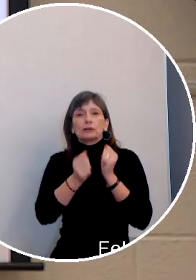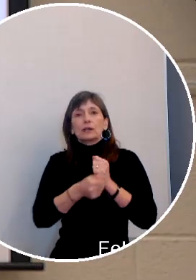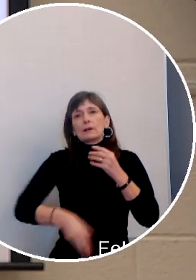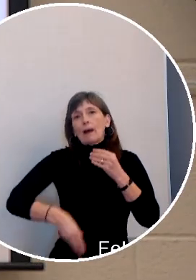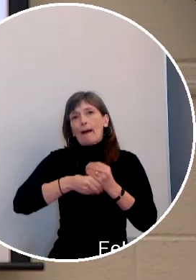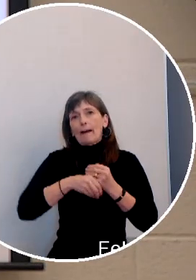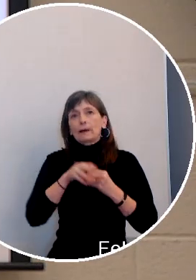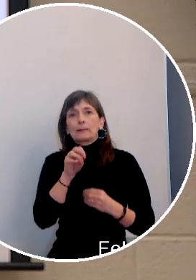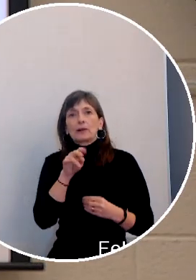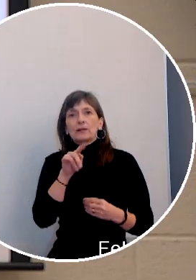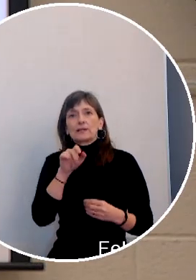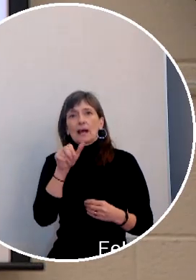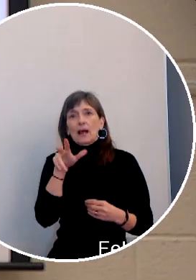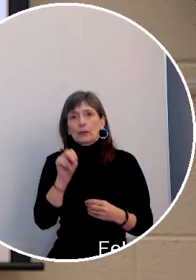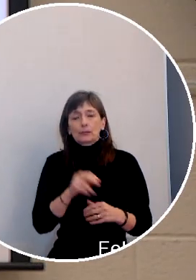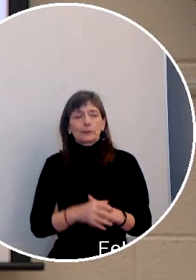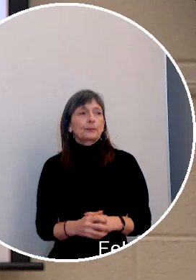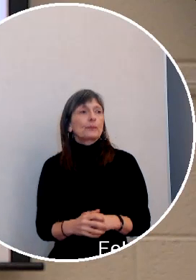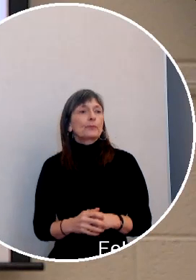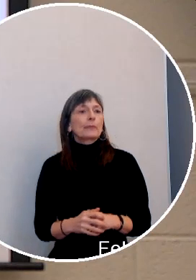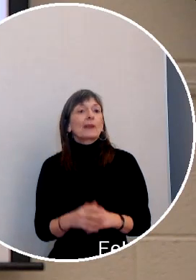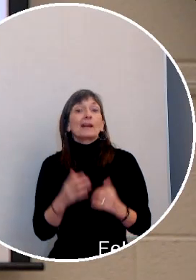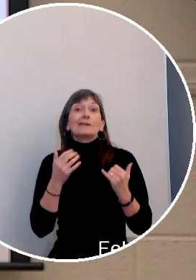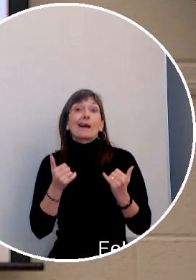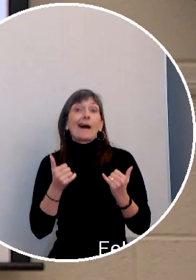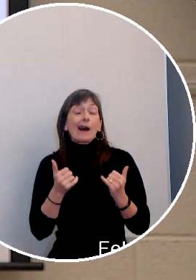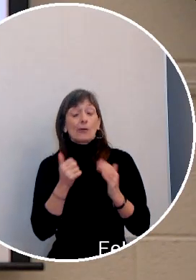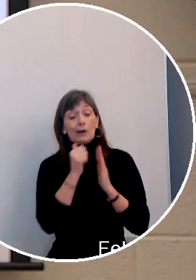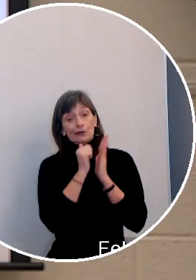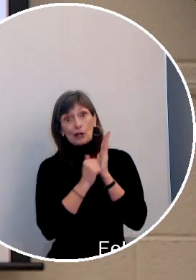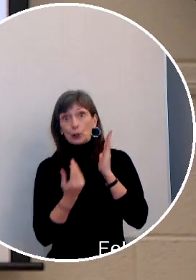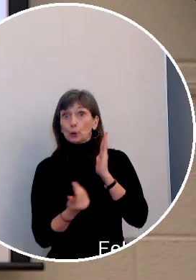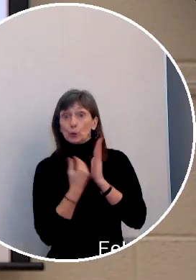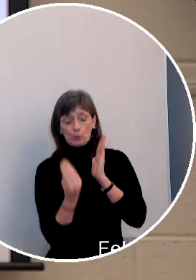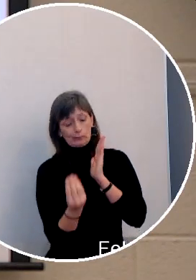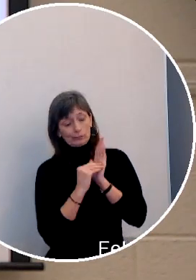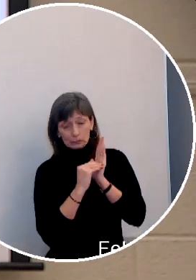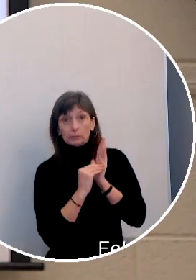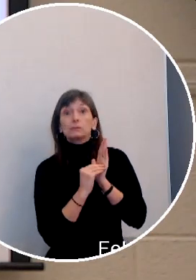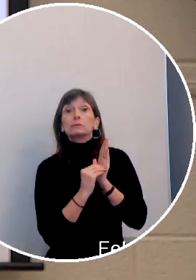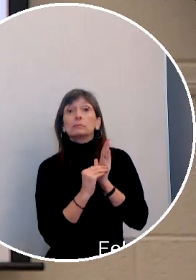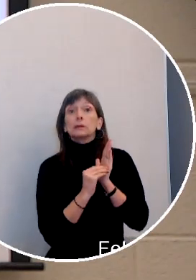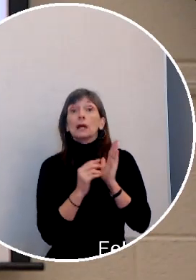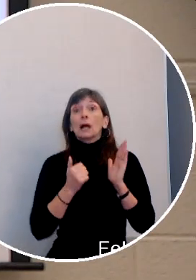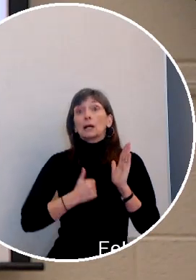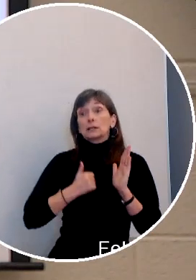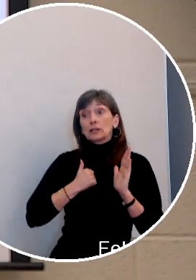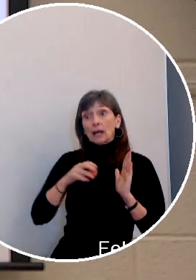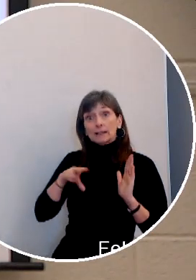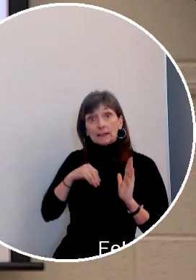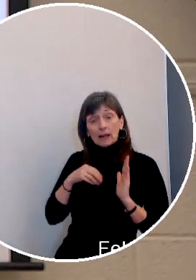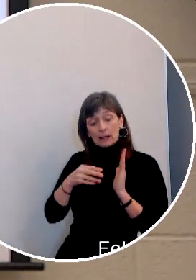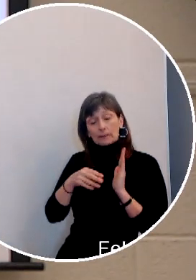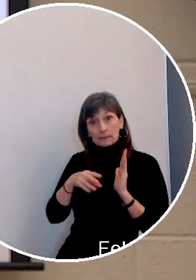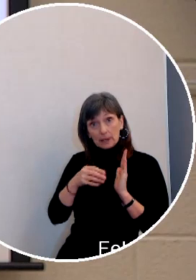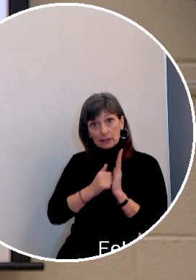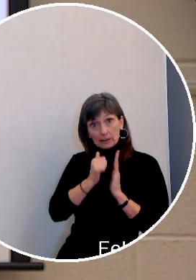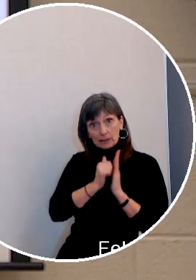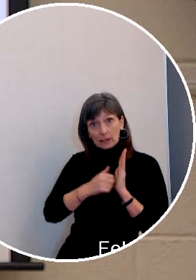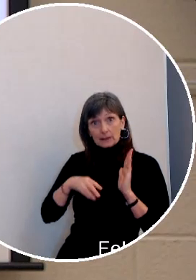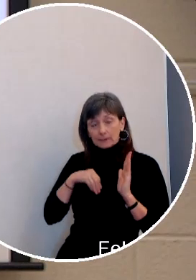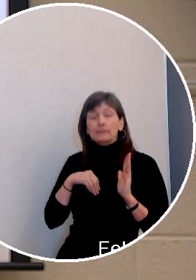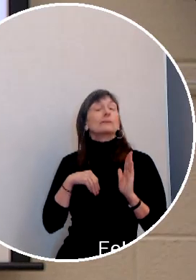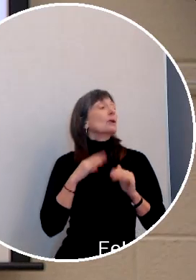Okay, so now I'm going to take a motion to accept the agenda as modified. Moved by Steve, seconded by Tom. All in